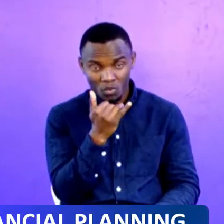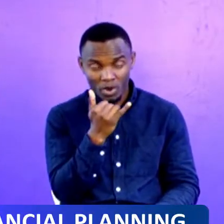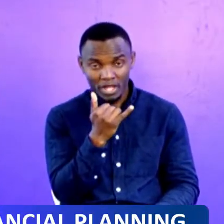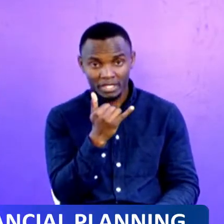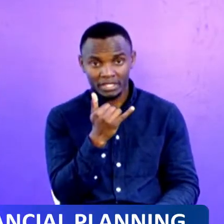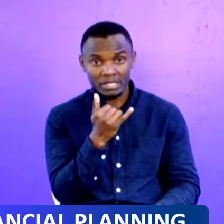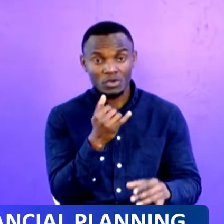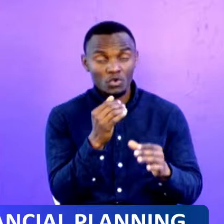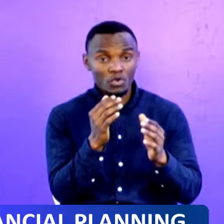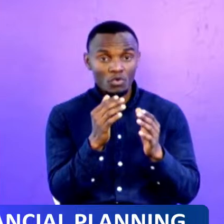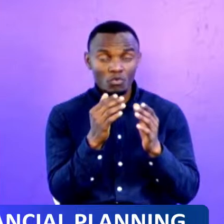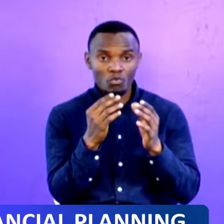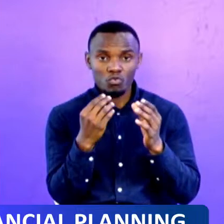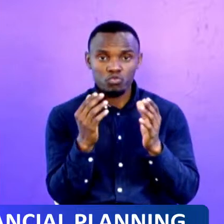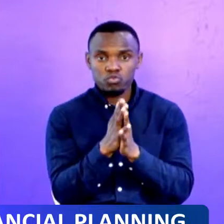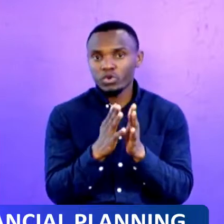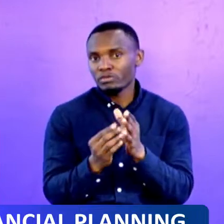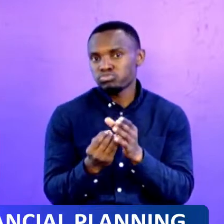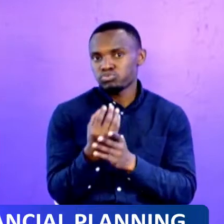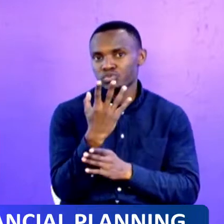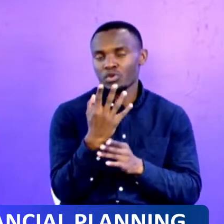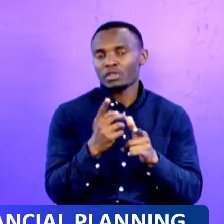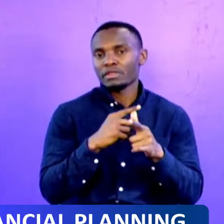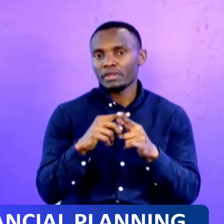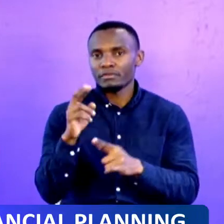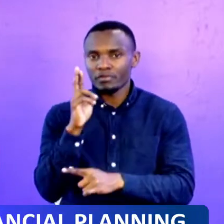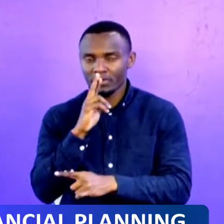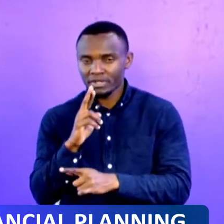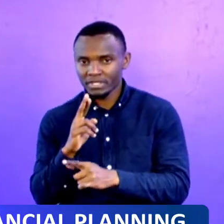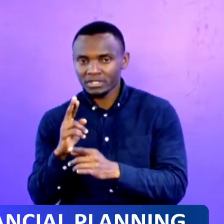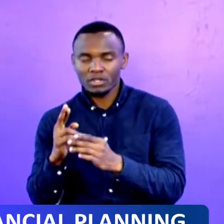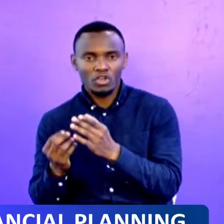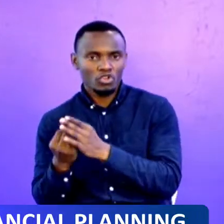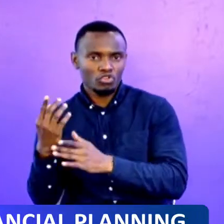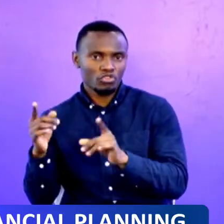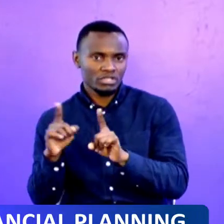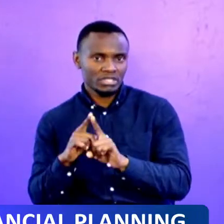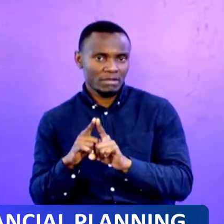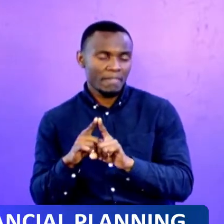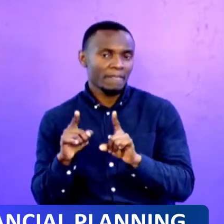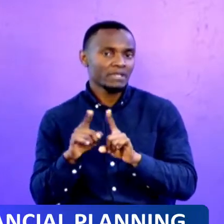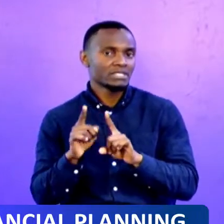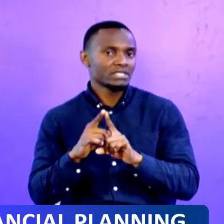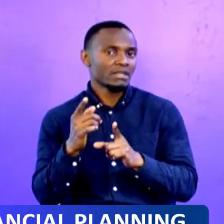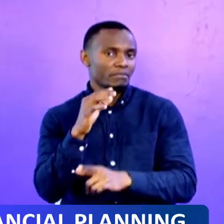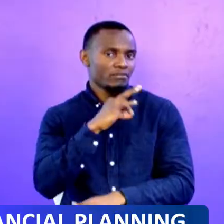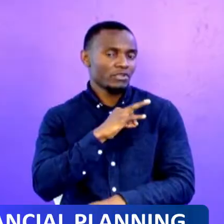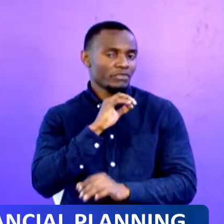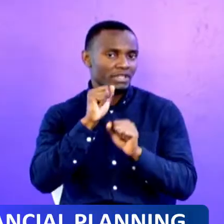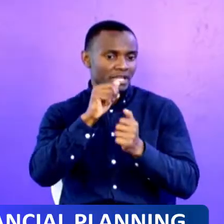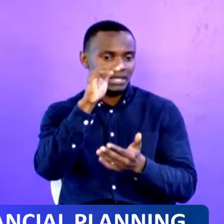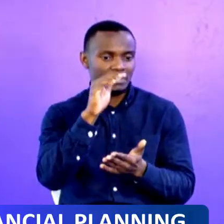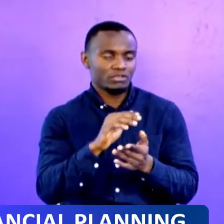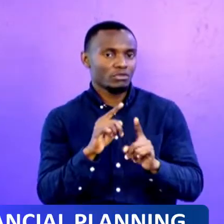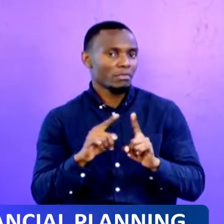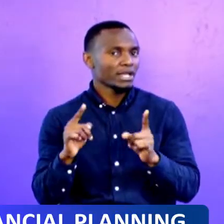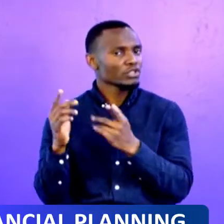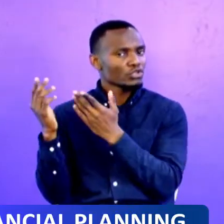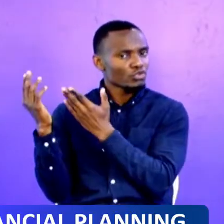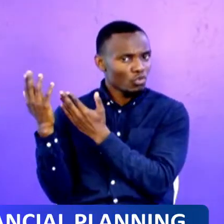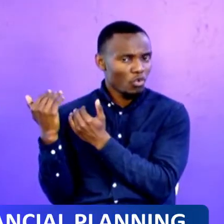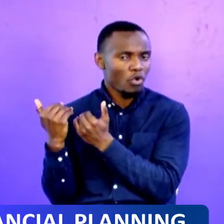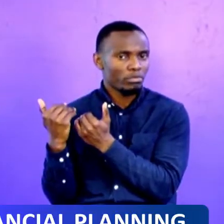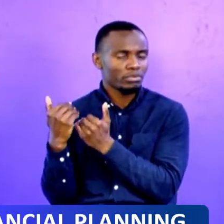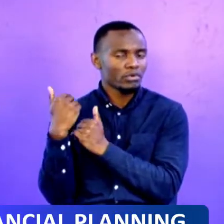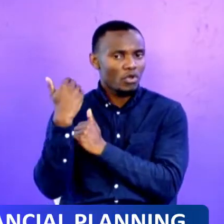risk, so the value of your principal can actually go down and up. It does actually fluctuate, but the hope is that it should always